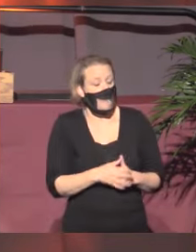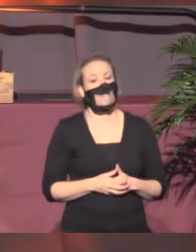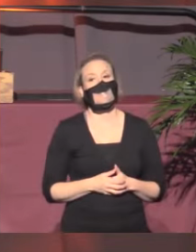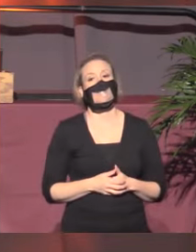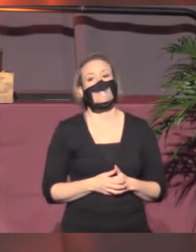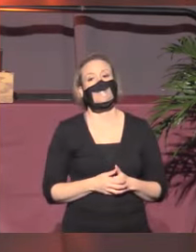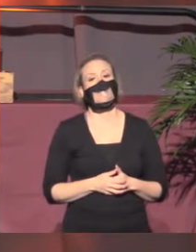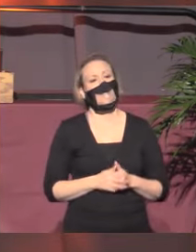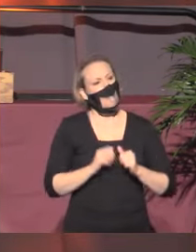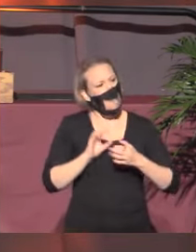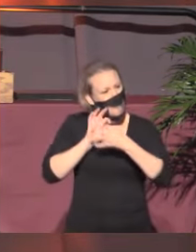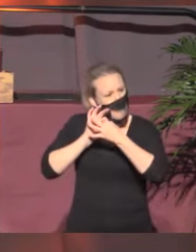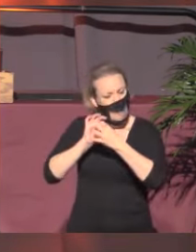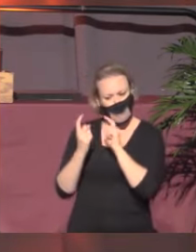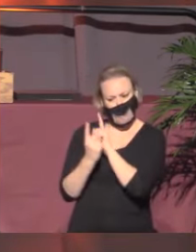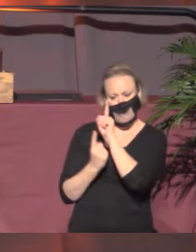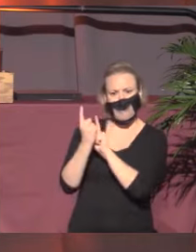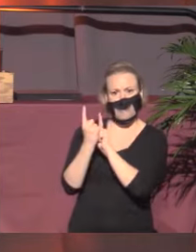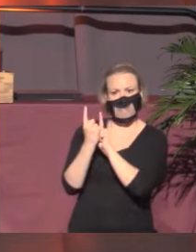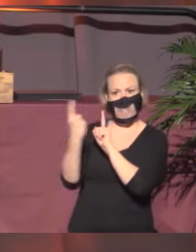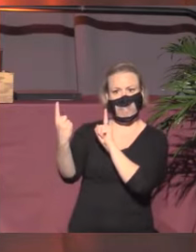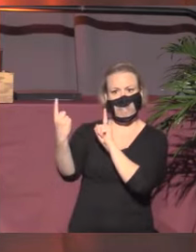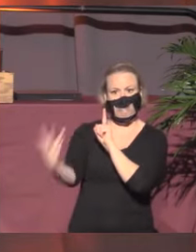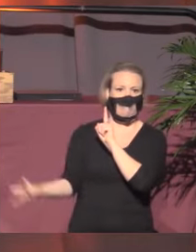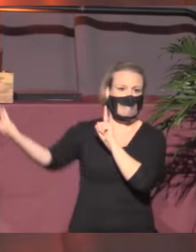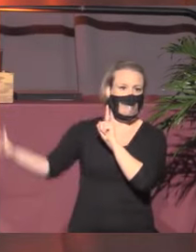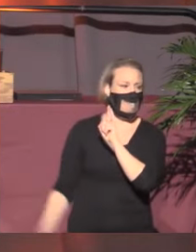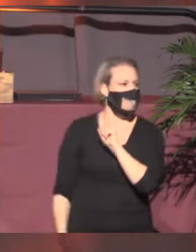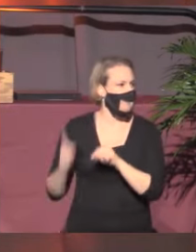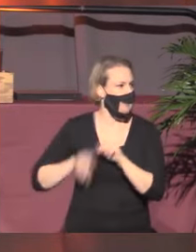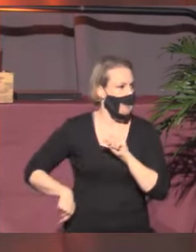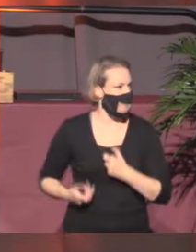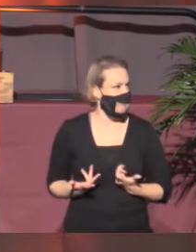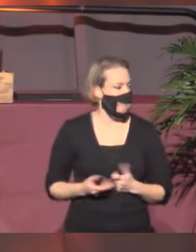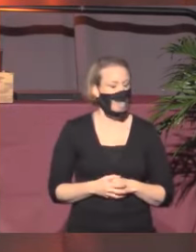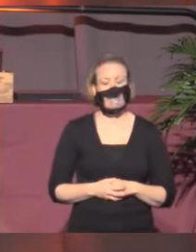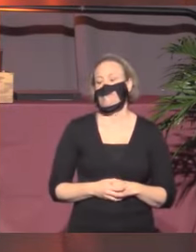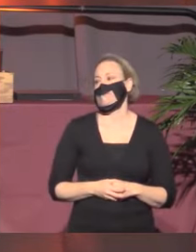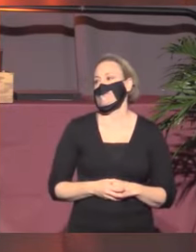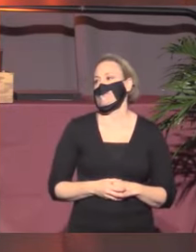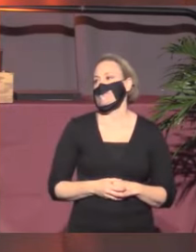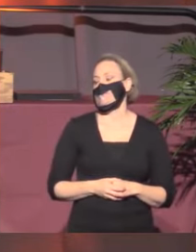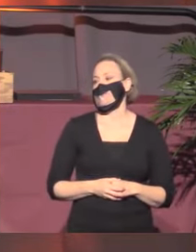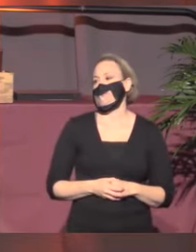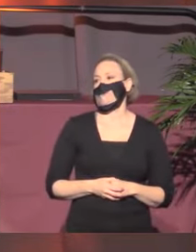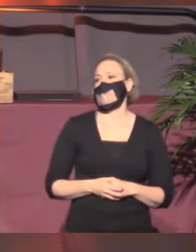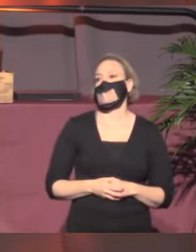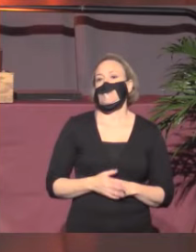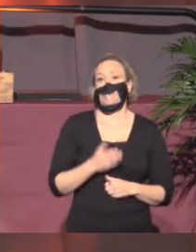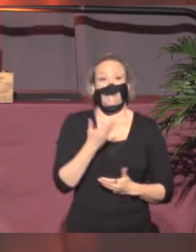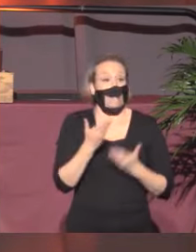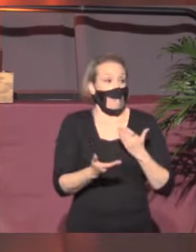human in person was no longer a safe option. You or a family member was